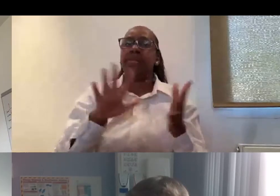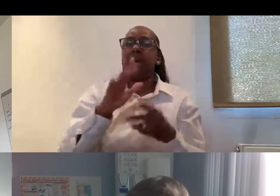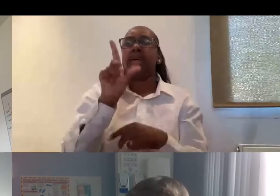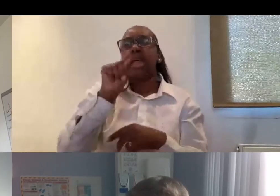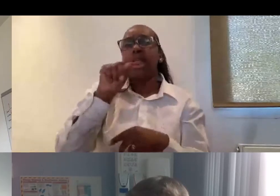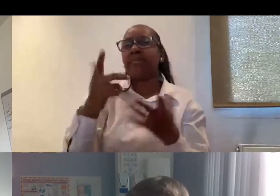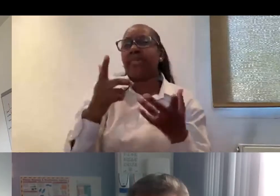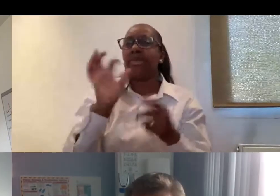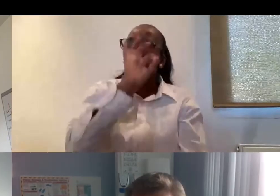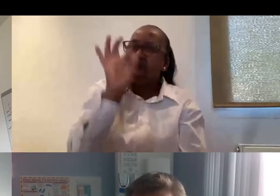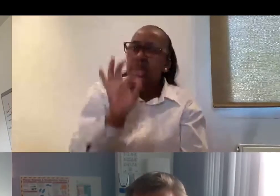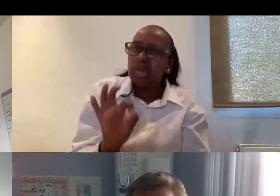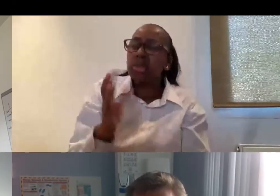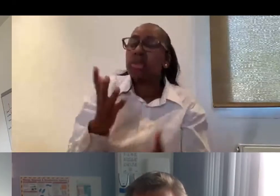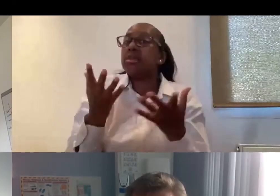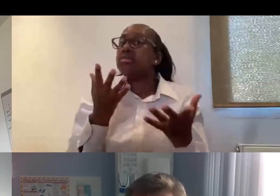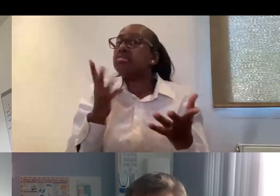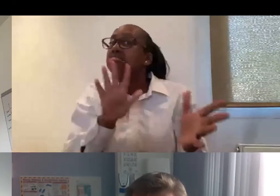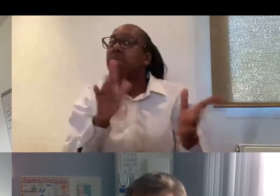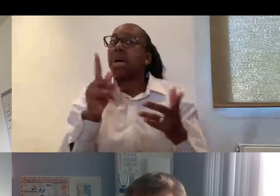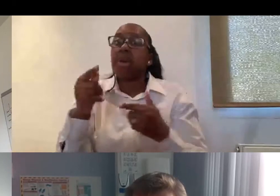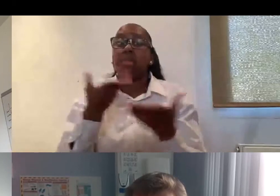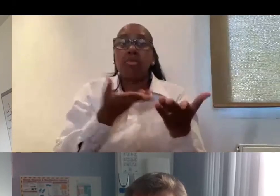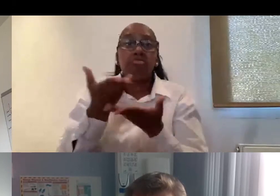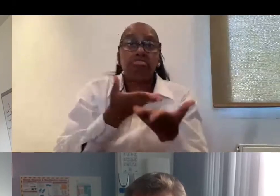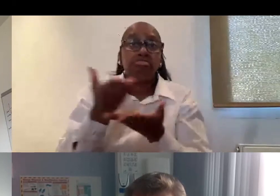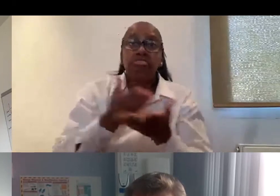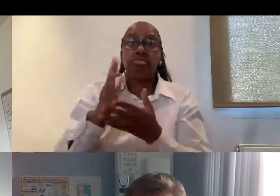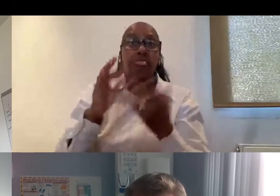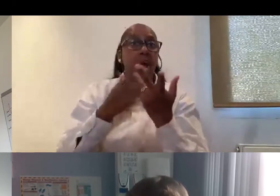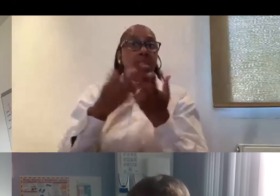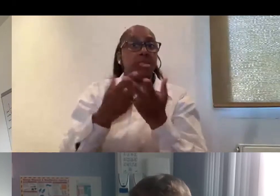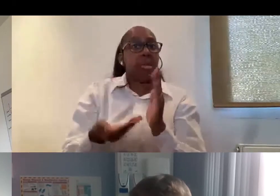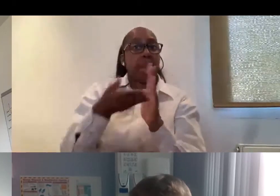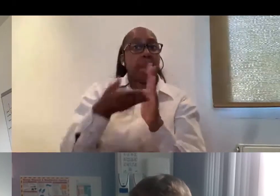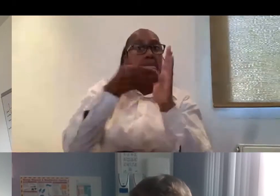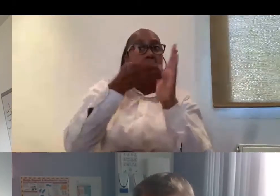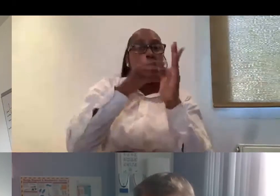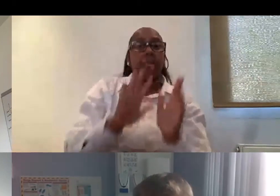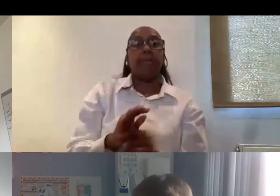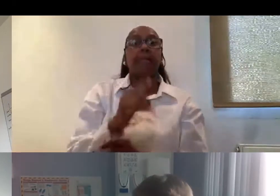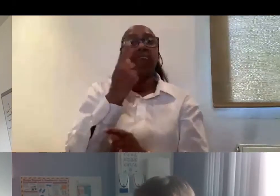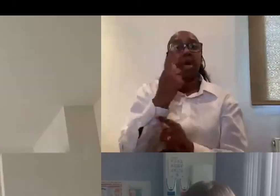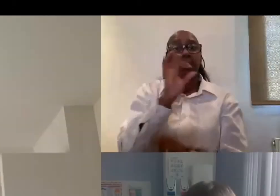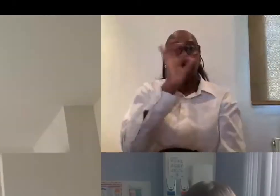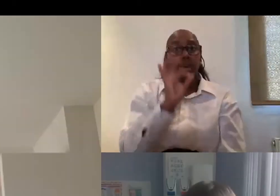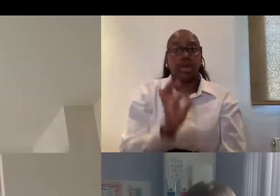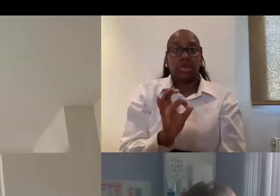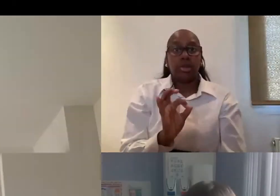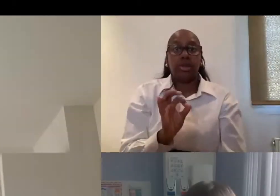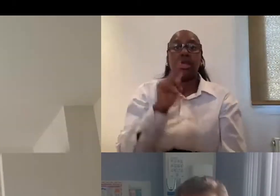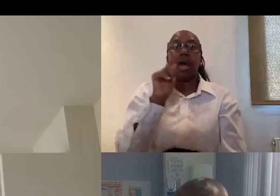pre-submitted questions, and then I'm sure that out of those conversations, a few other bits and pieces will come through. So the first one that we've had is, I've still